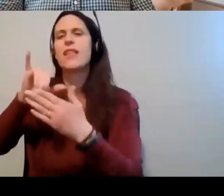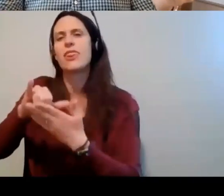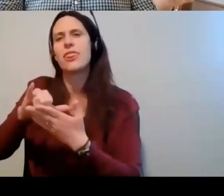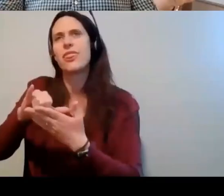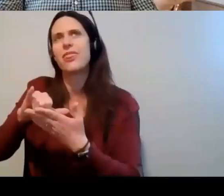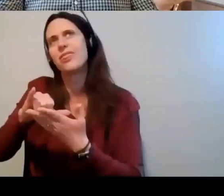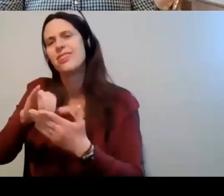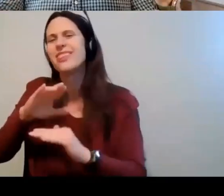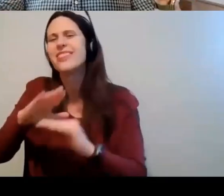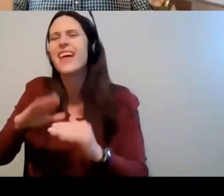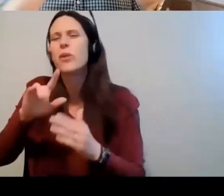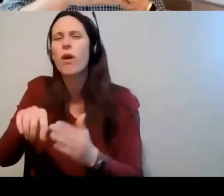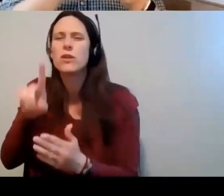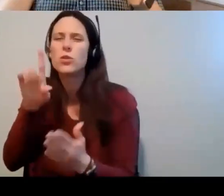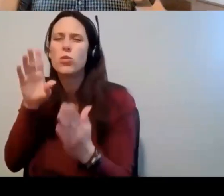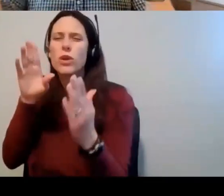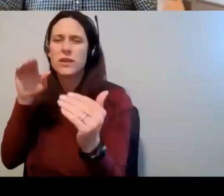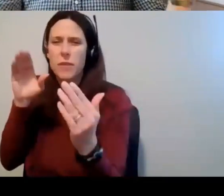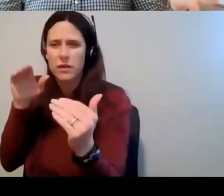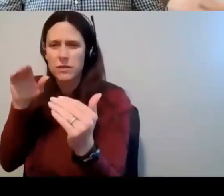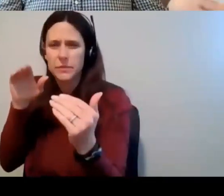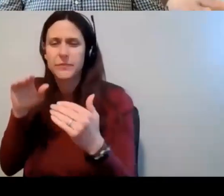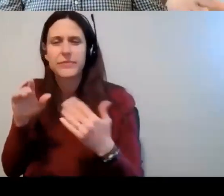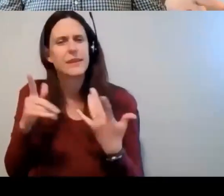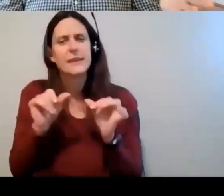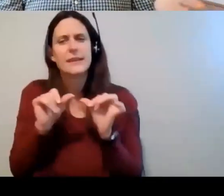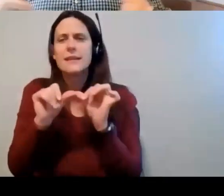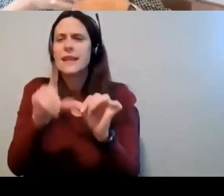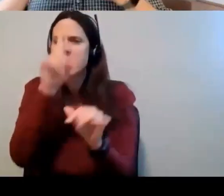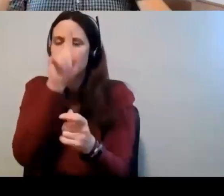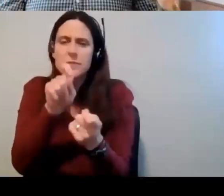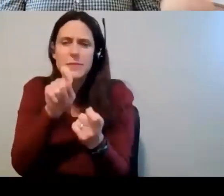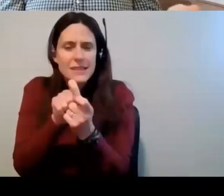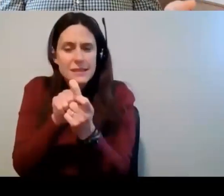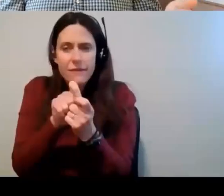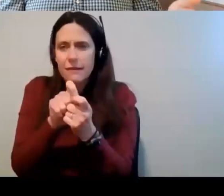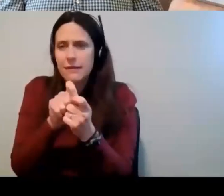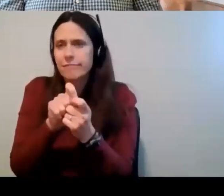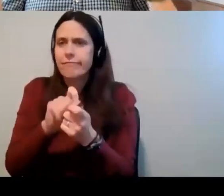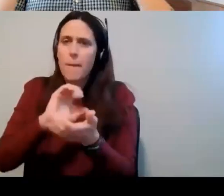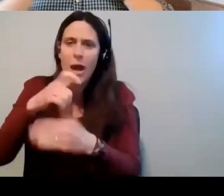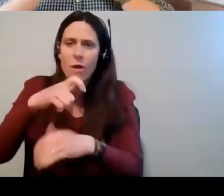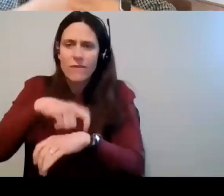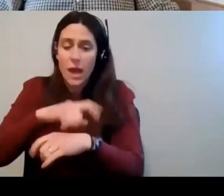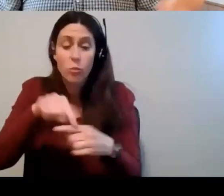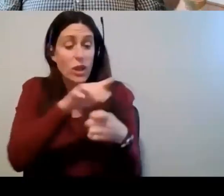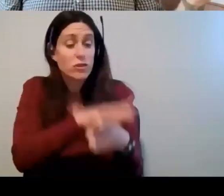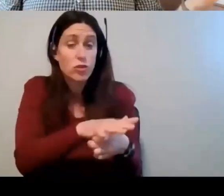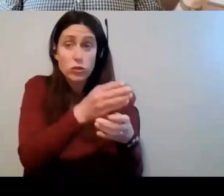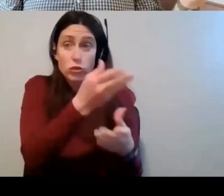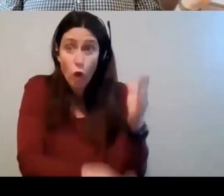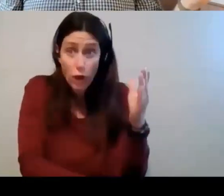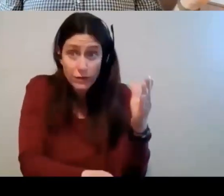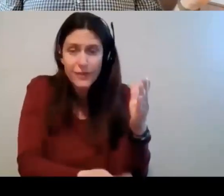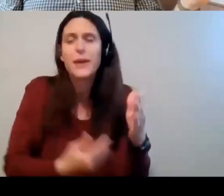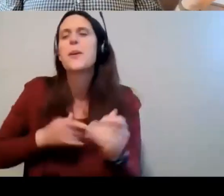normal response to be. And that lasts for only a specific amount of time. So once that stressor is over, then my adjustment disorder